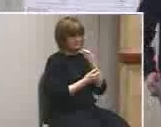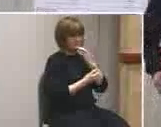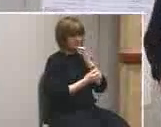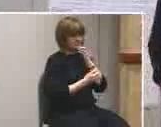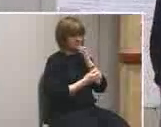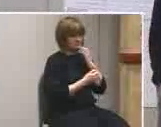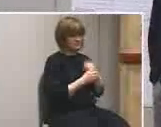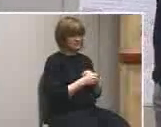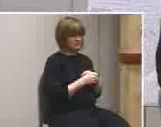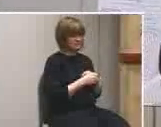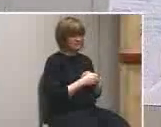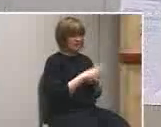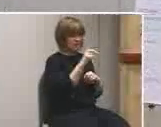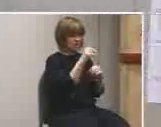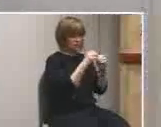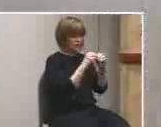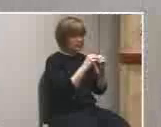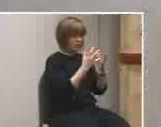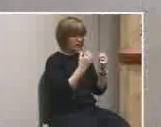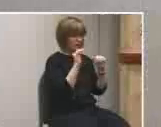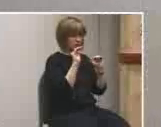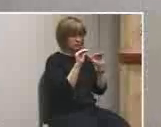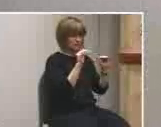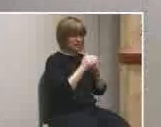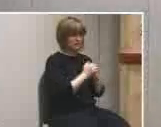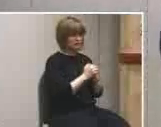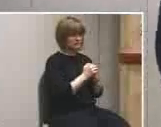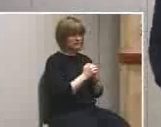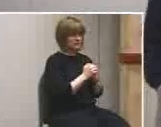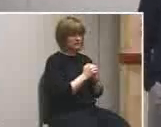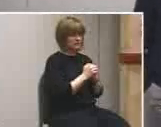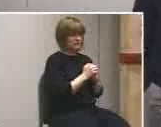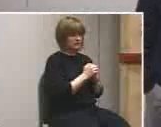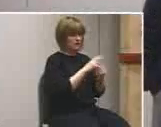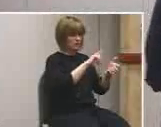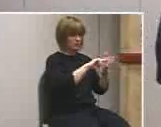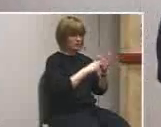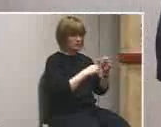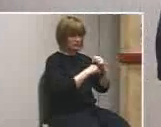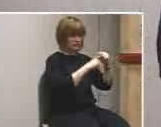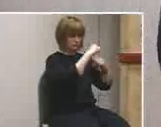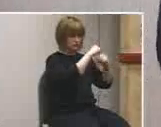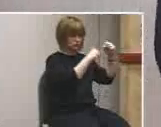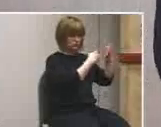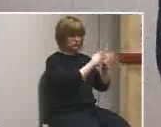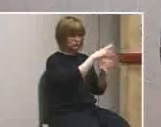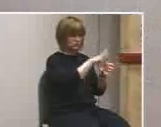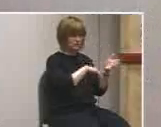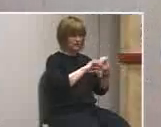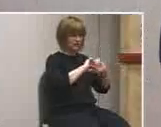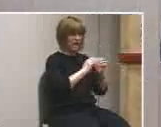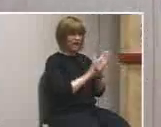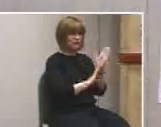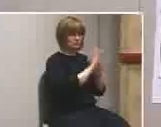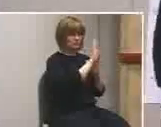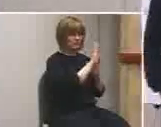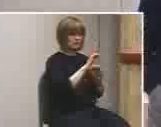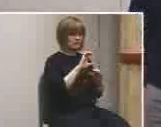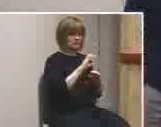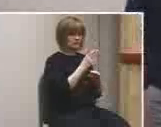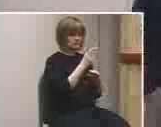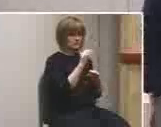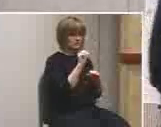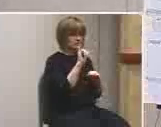The other thing I want to remind you of is when we talk about structures, charts, how will you develop chains? I asked that